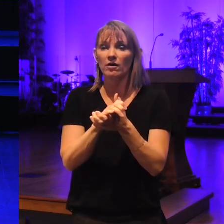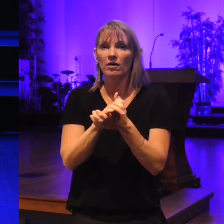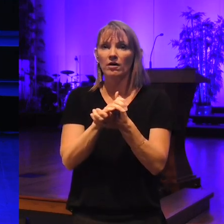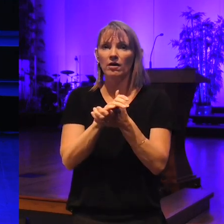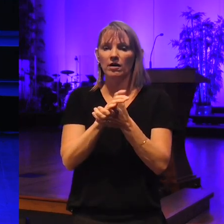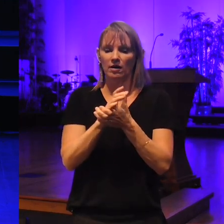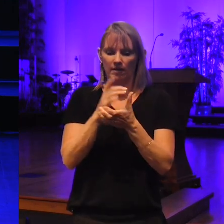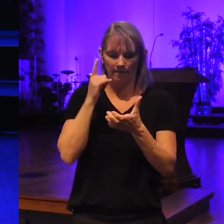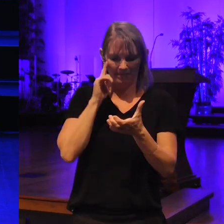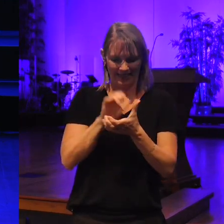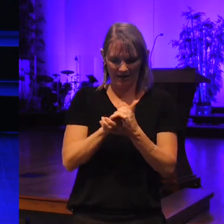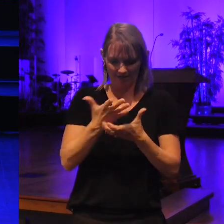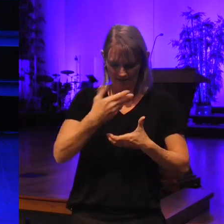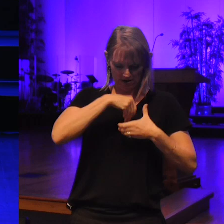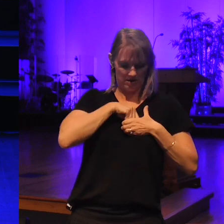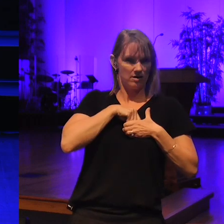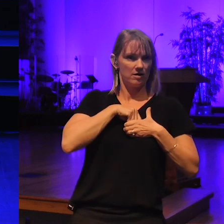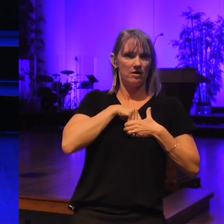it in your heart.